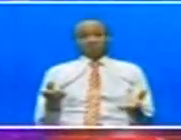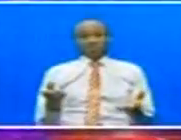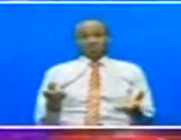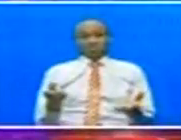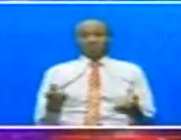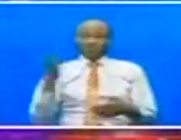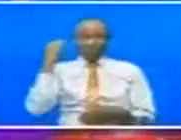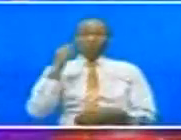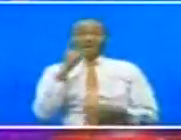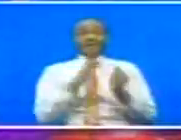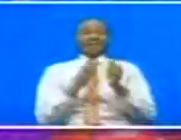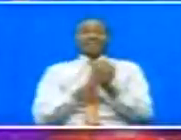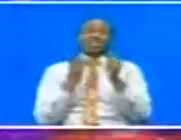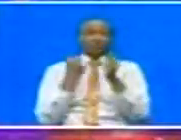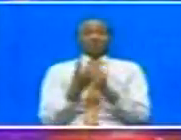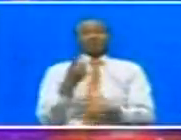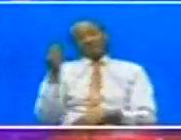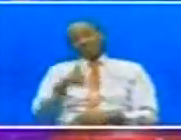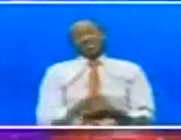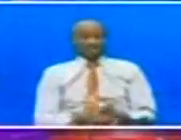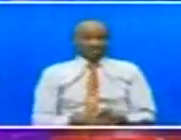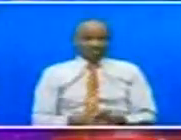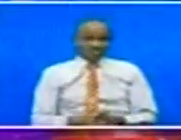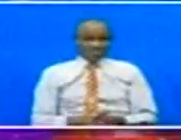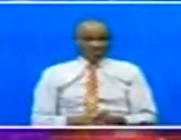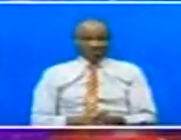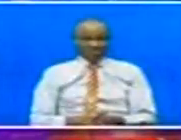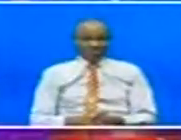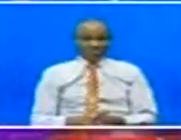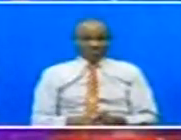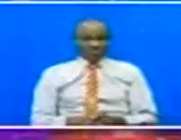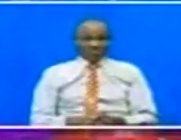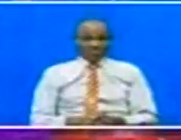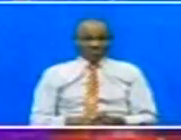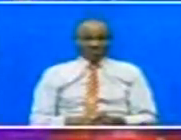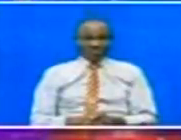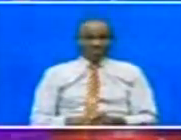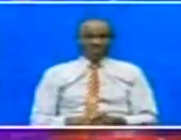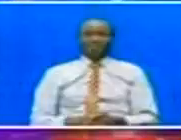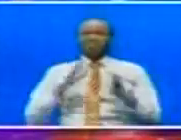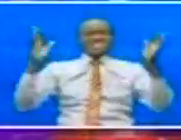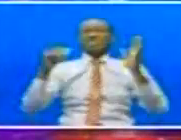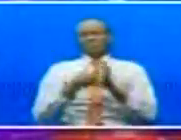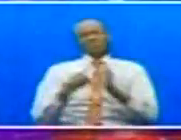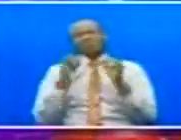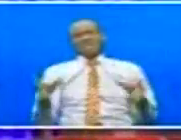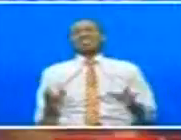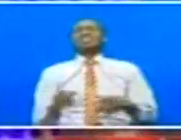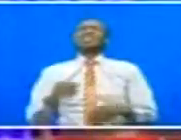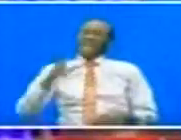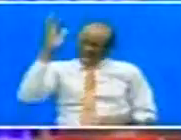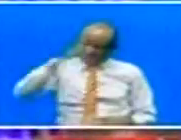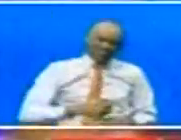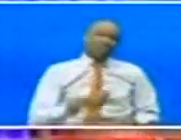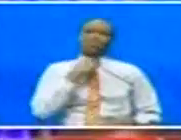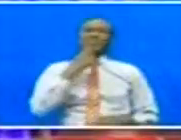Roosevelt, 1912. Yeah, that was a long time 113 ago. 113 years ago. That's right, and he was here longer. So there's no big deal. Yeah. Mr. America, come if you want